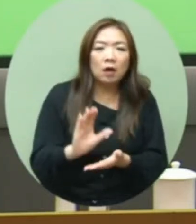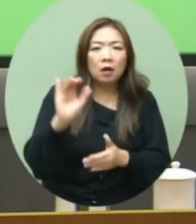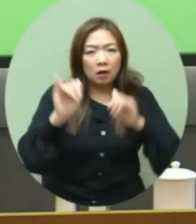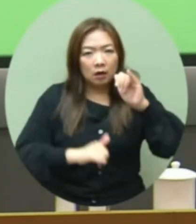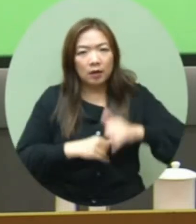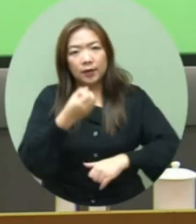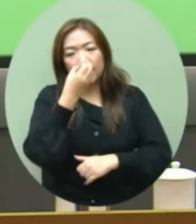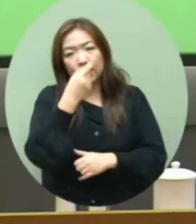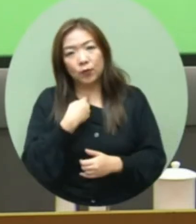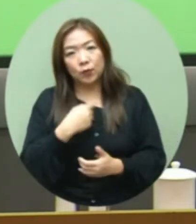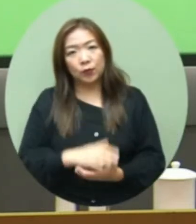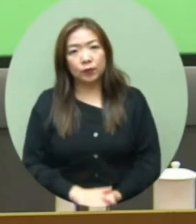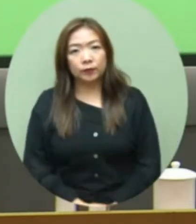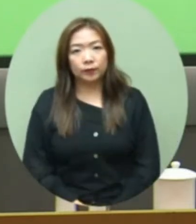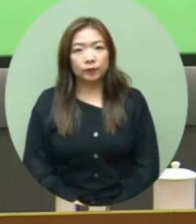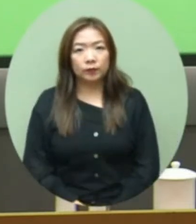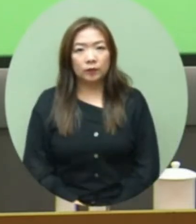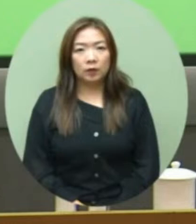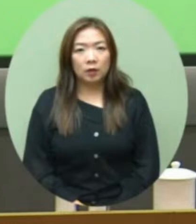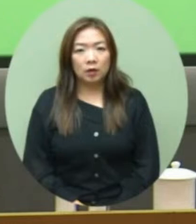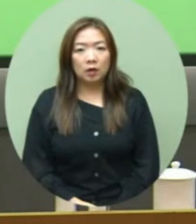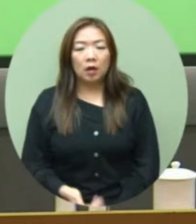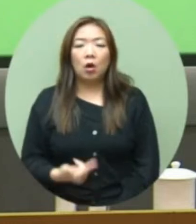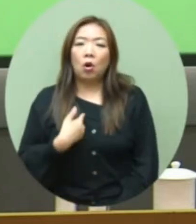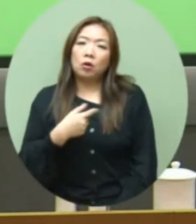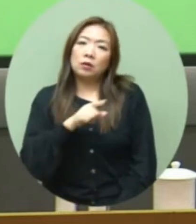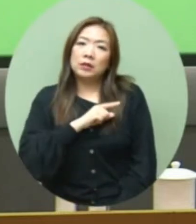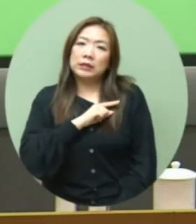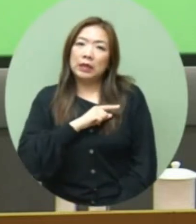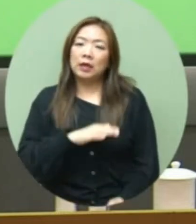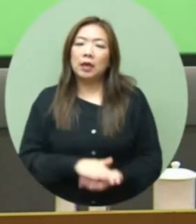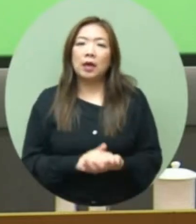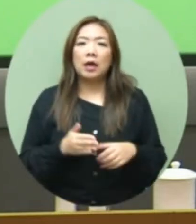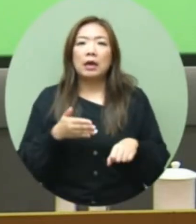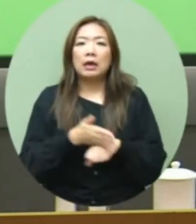further relaxations can bring in more investors.